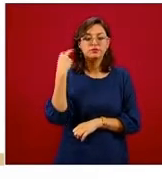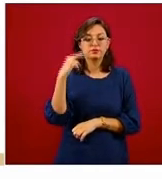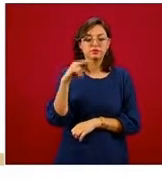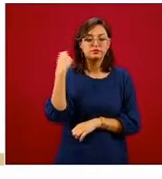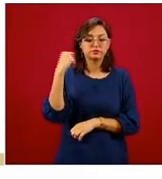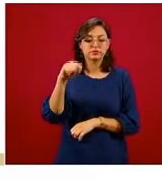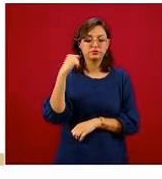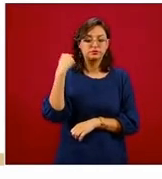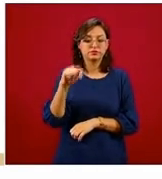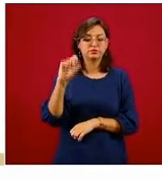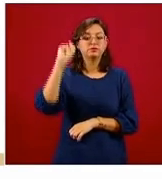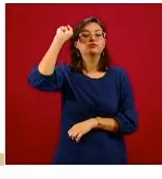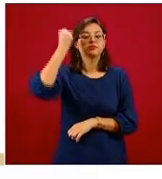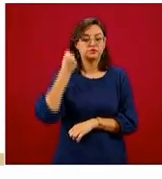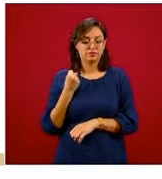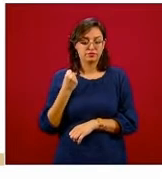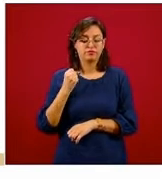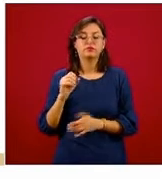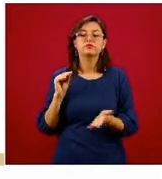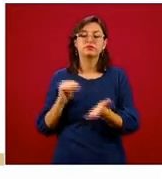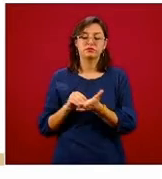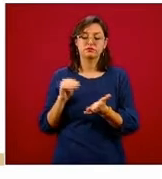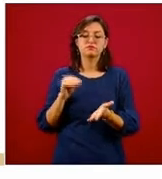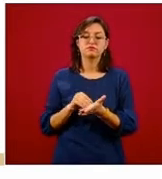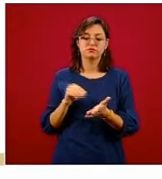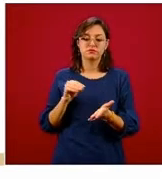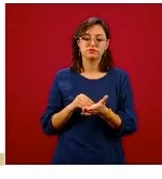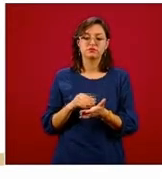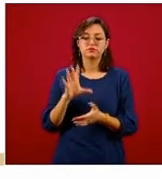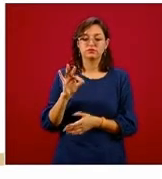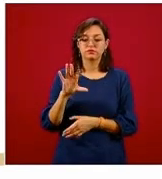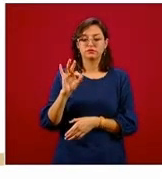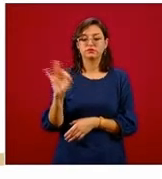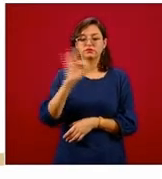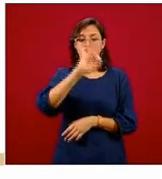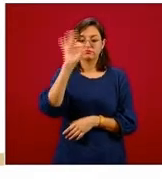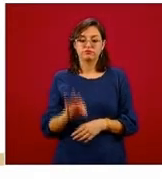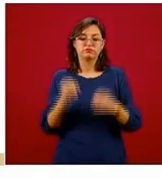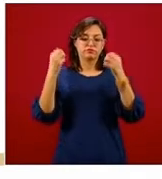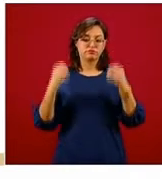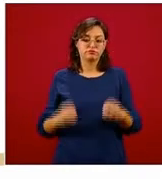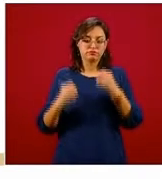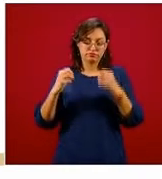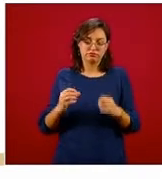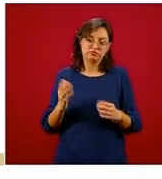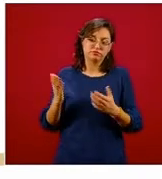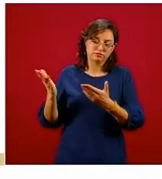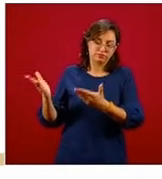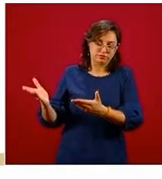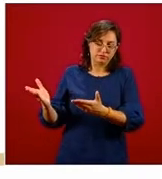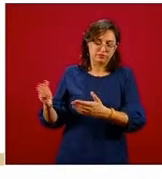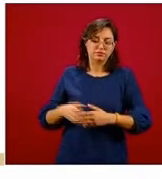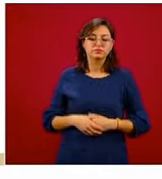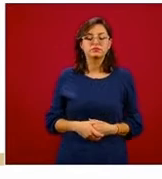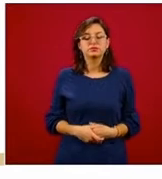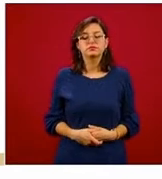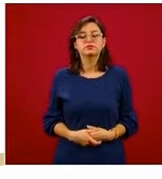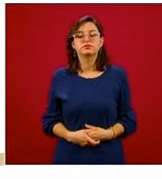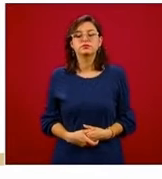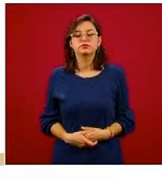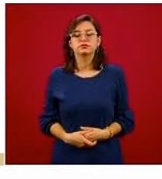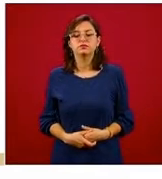Mexico, Baja California, Veracruz, and Tabasco, Sinaloa still are still above